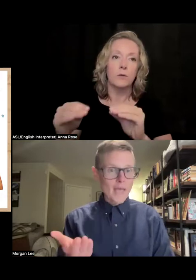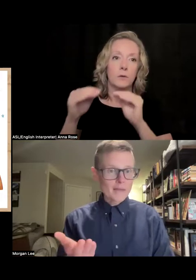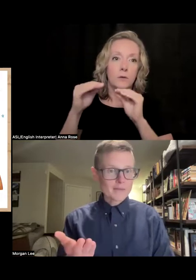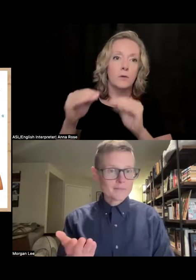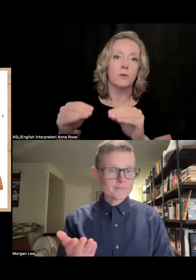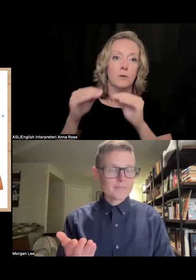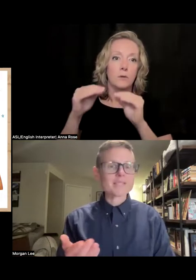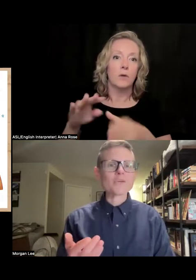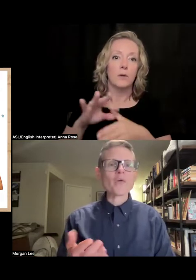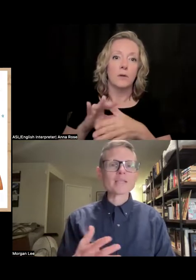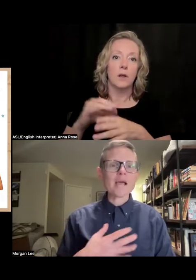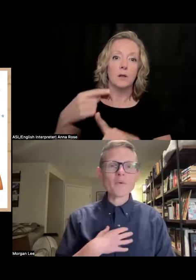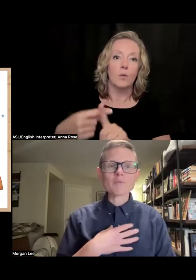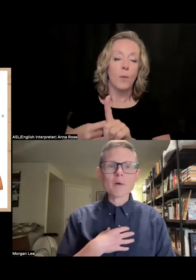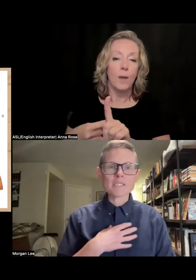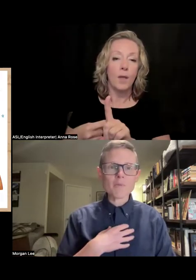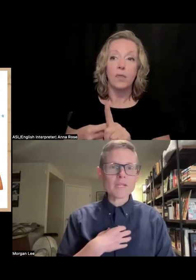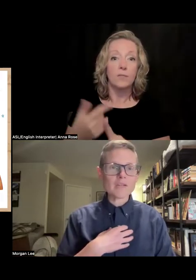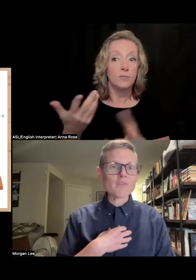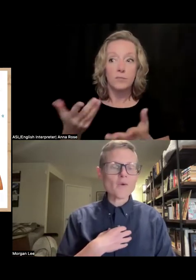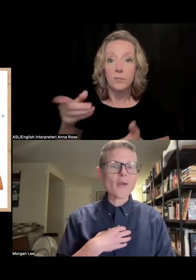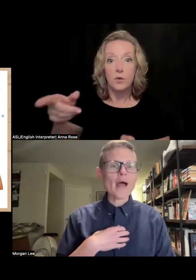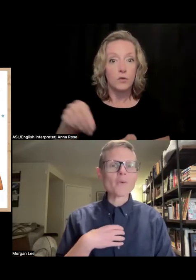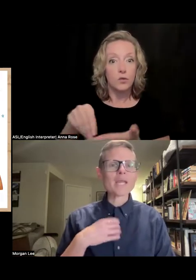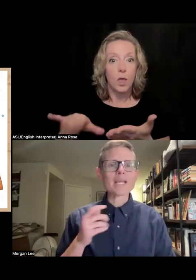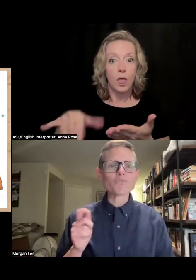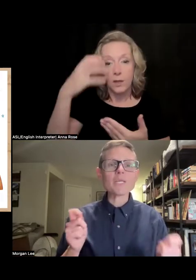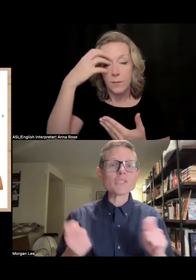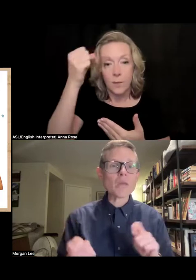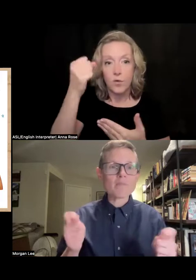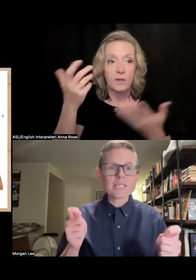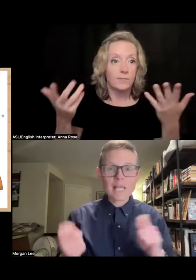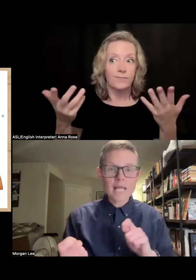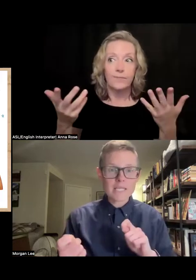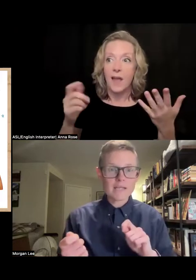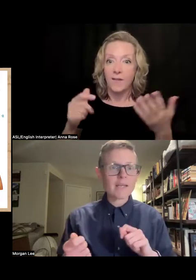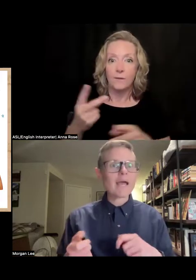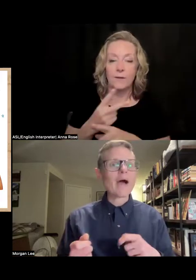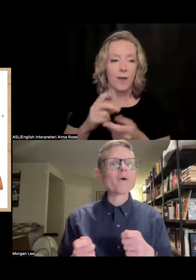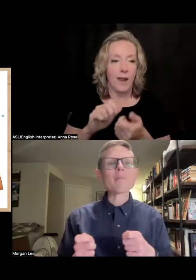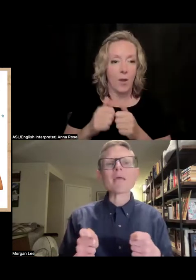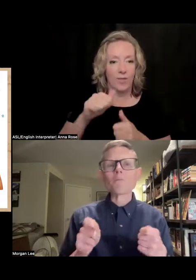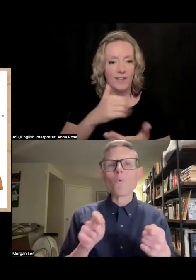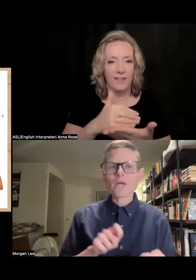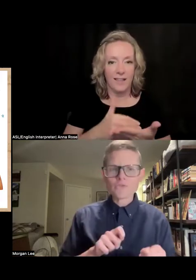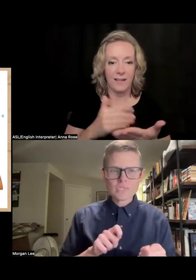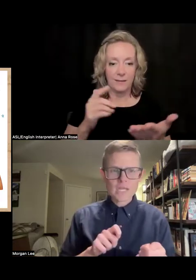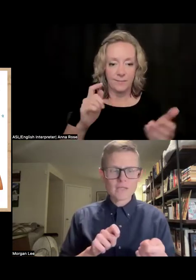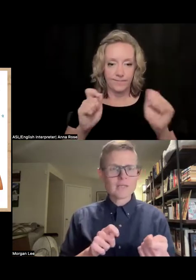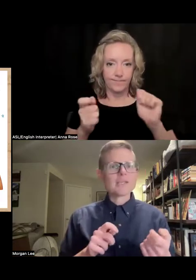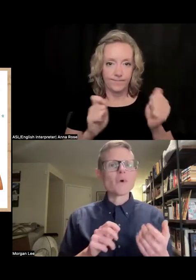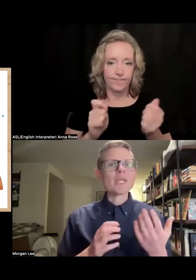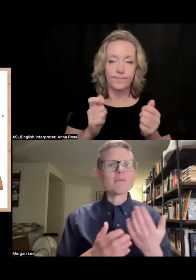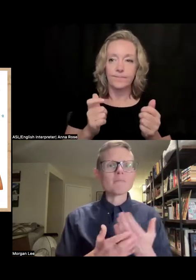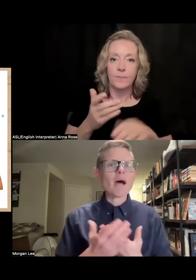don't know it yet. And so that's our responsibility to figure out, how can I reshape this lesson? How could I make it more